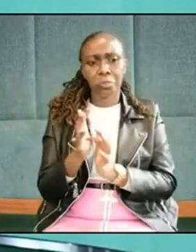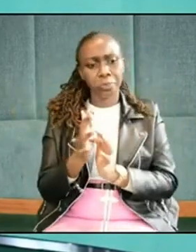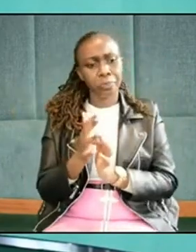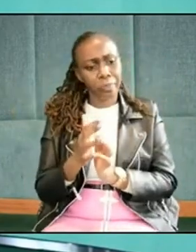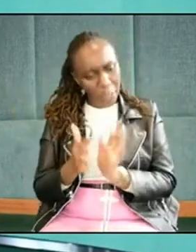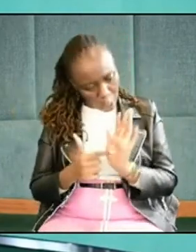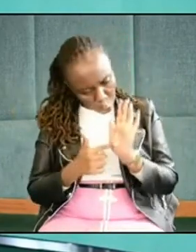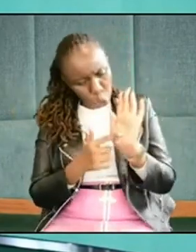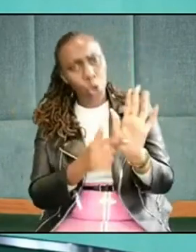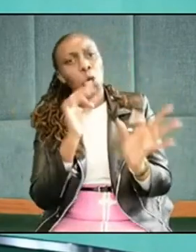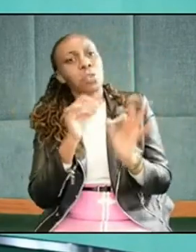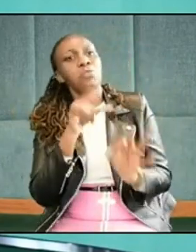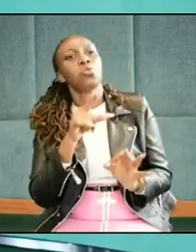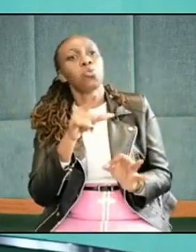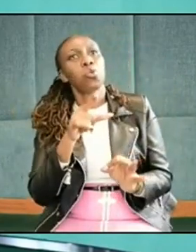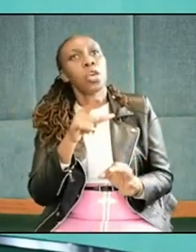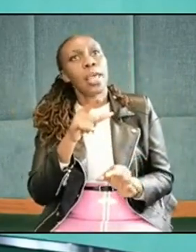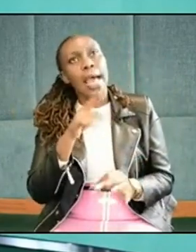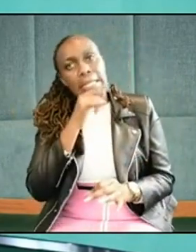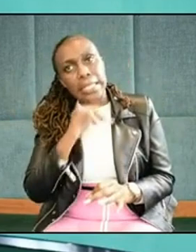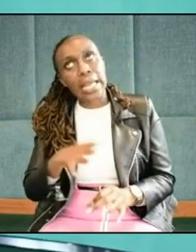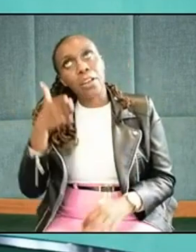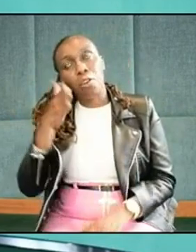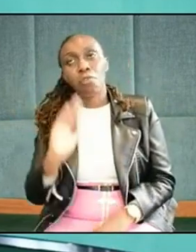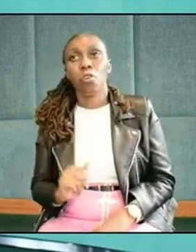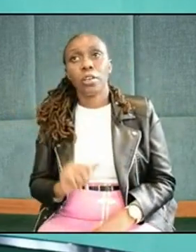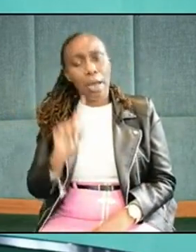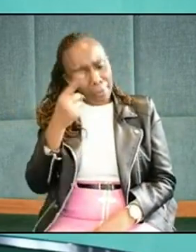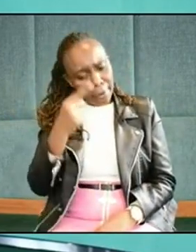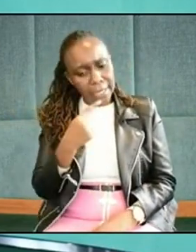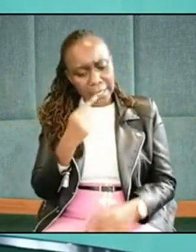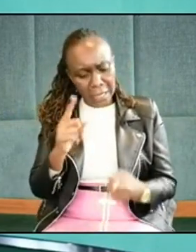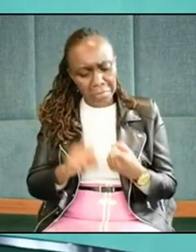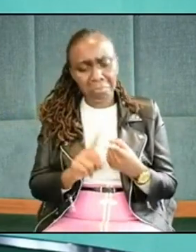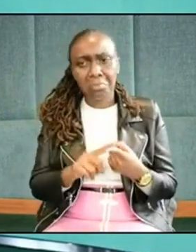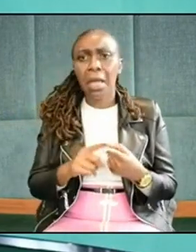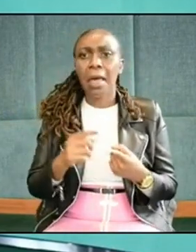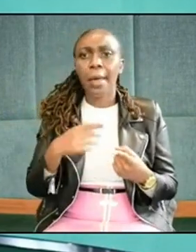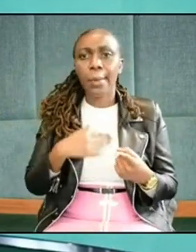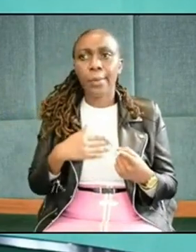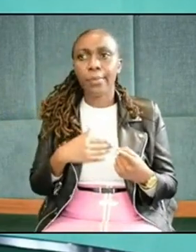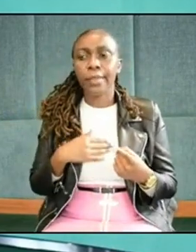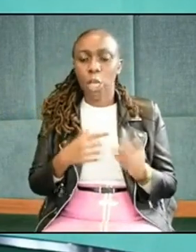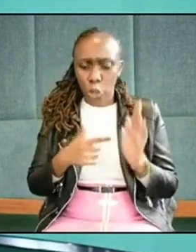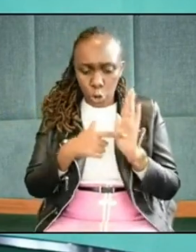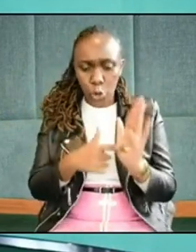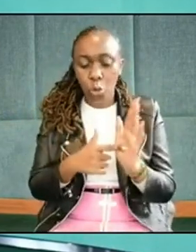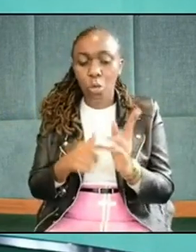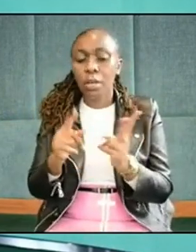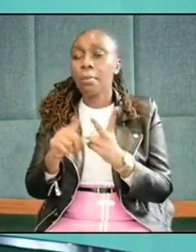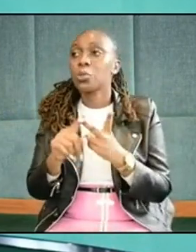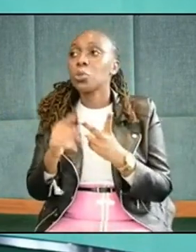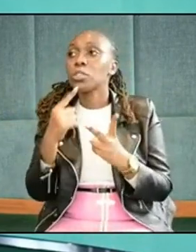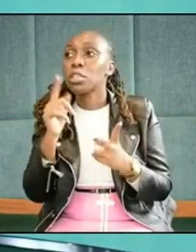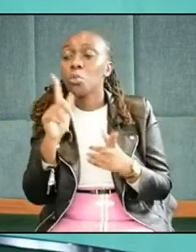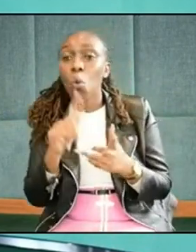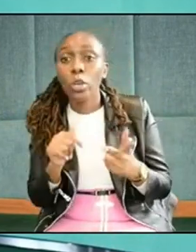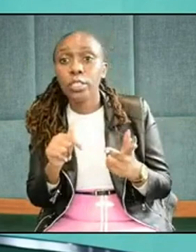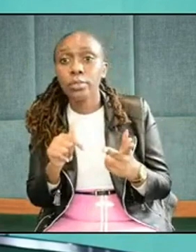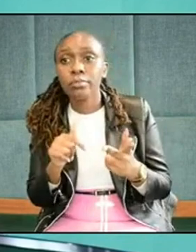you are the Son of Man. Number two, and when he says prove it, inciting doubt. Number two, what does he say?